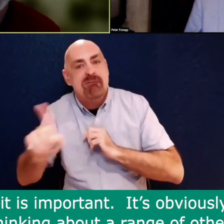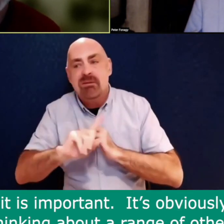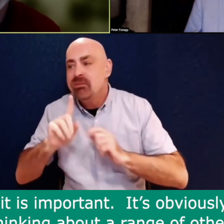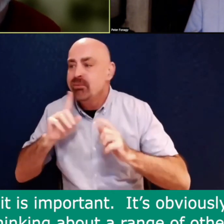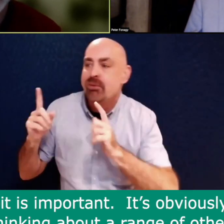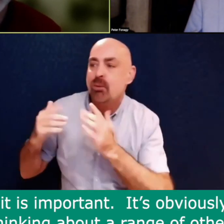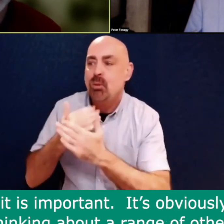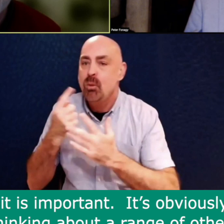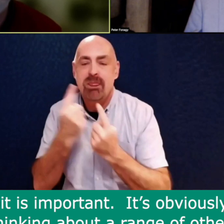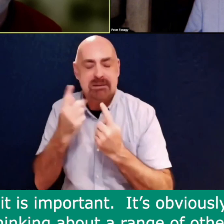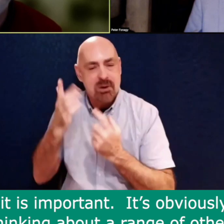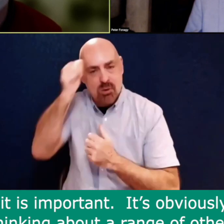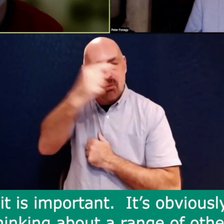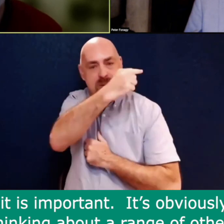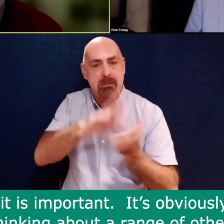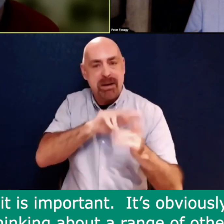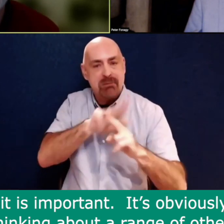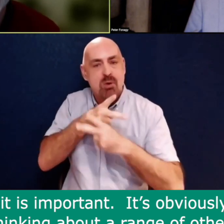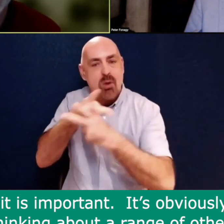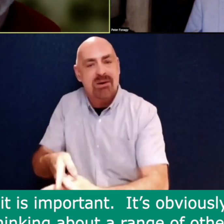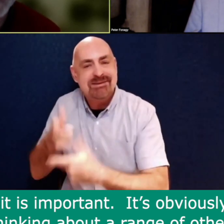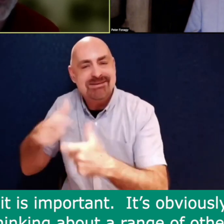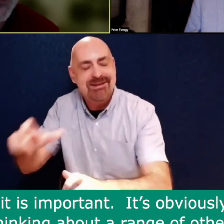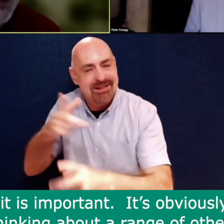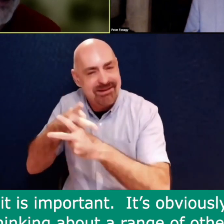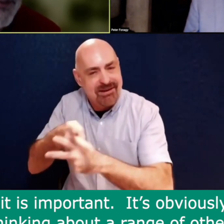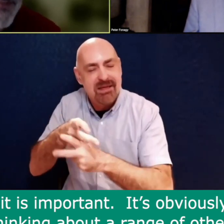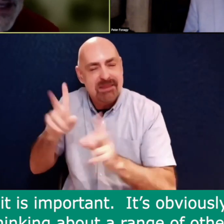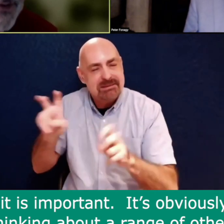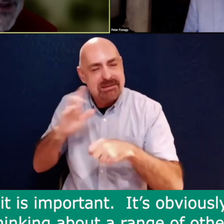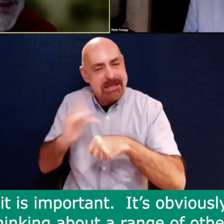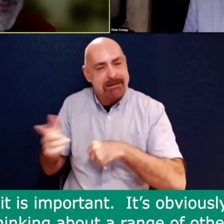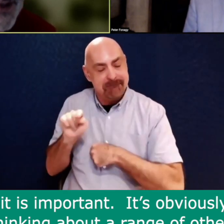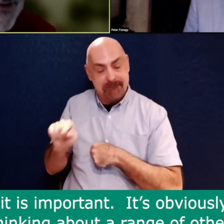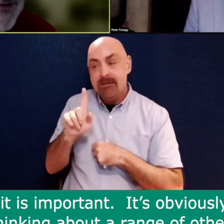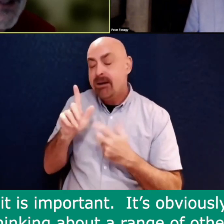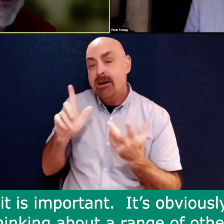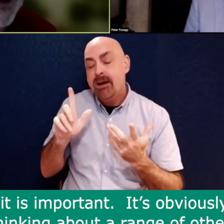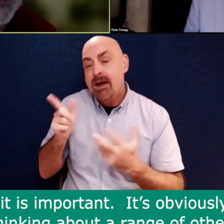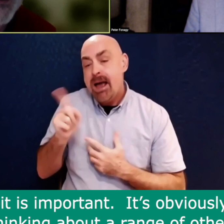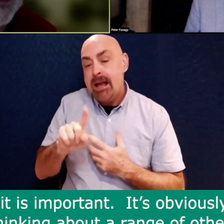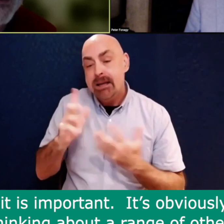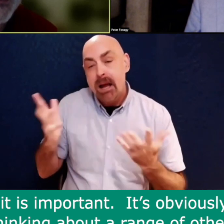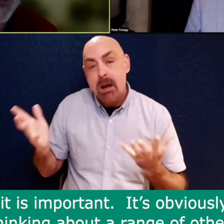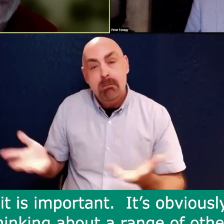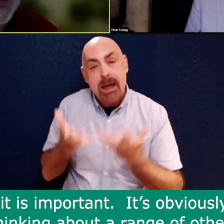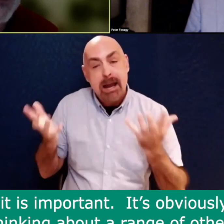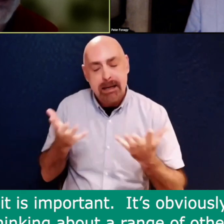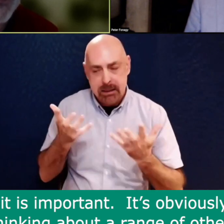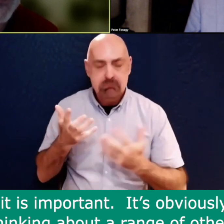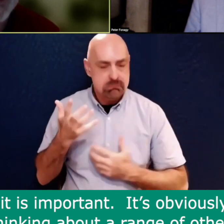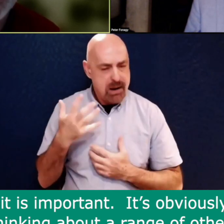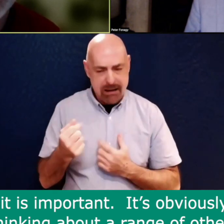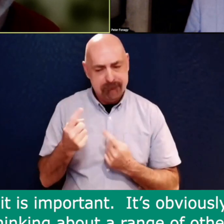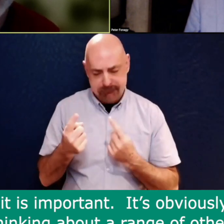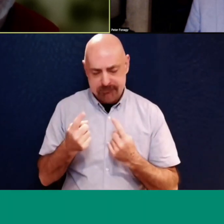things. So that exploration bit is important. It's obviously linked to sensitivity. And then in play, we're thinking about a range of other